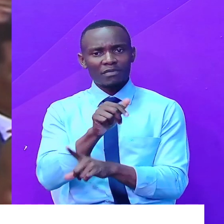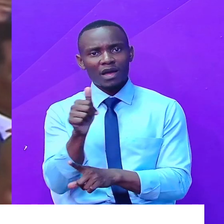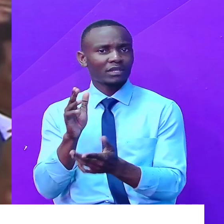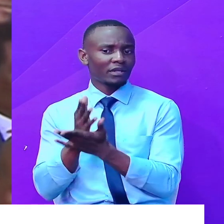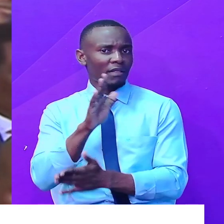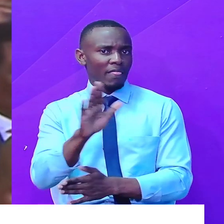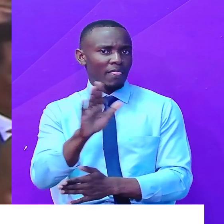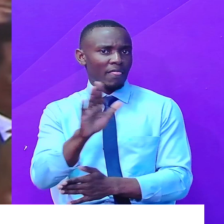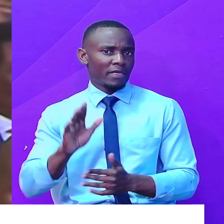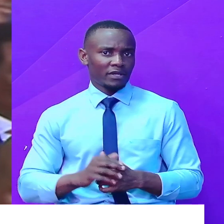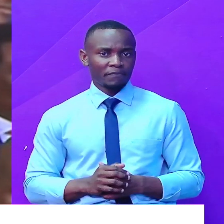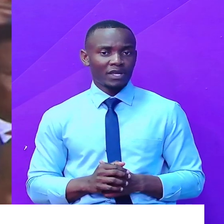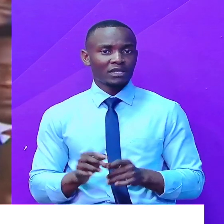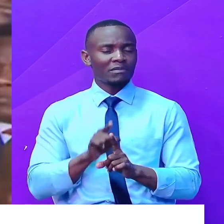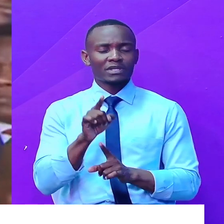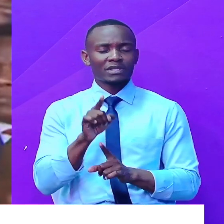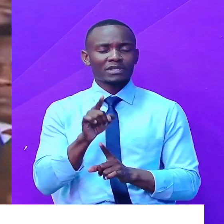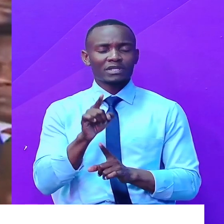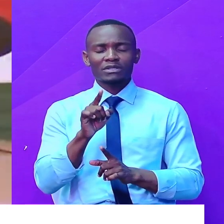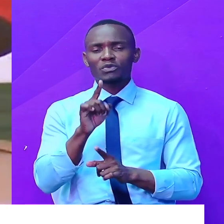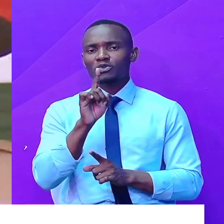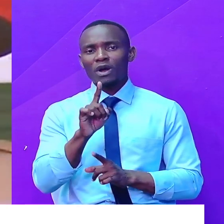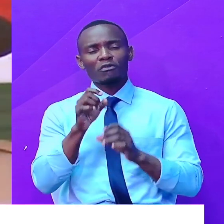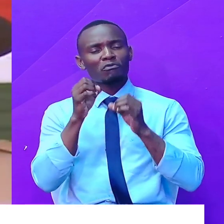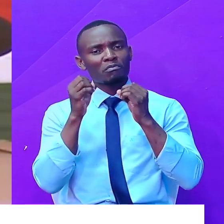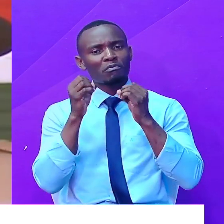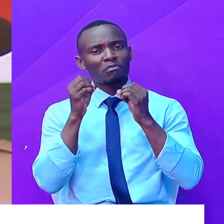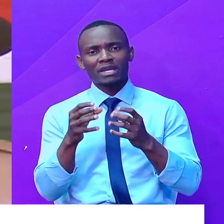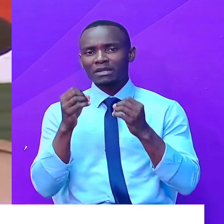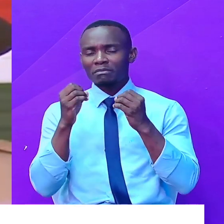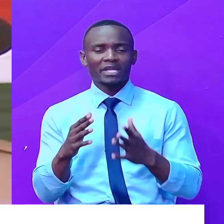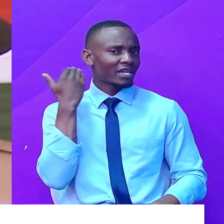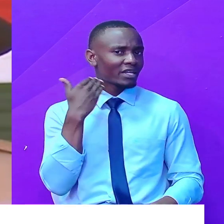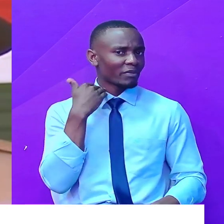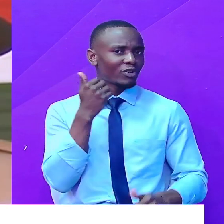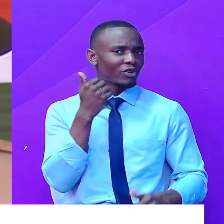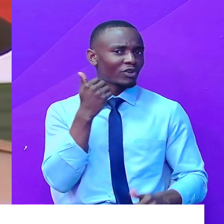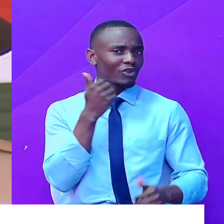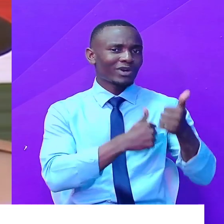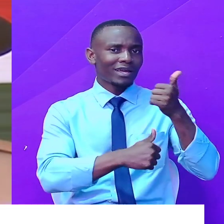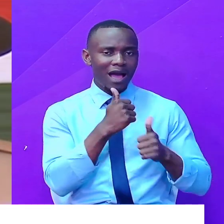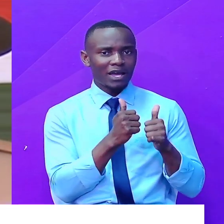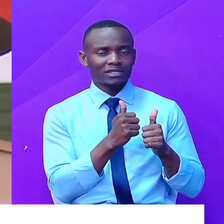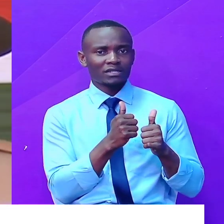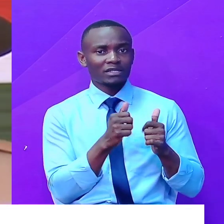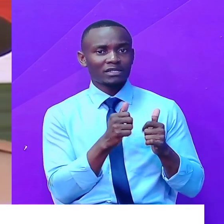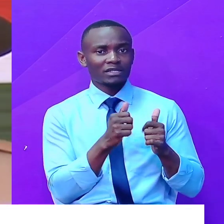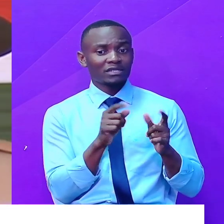This was one of many premeditated criminal acts, and the facts are undeniable.